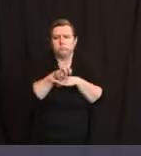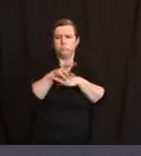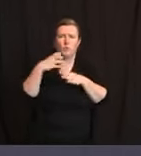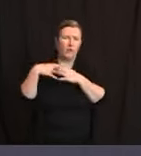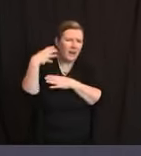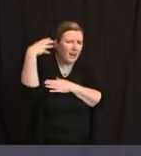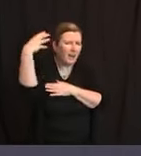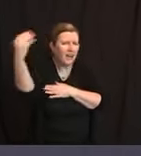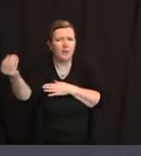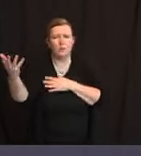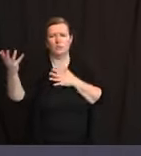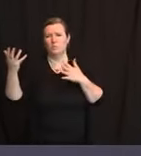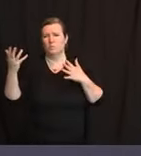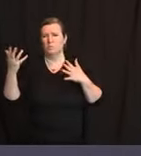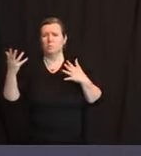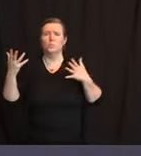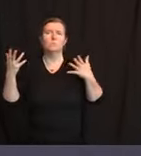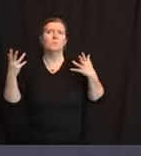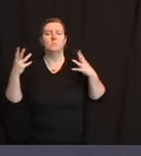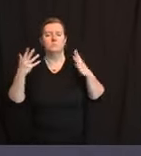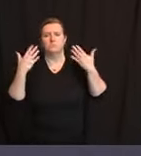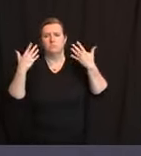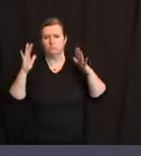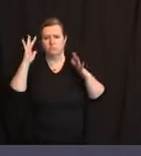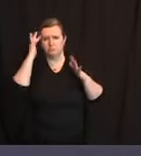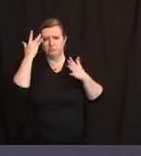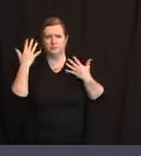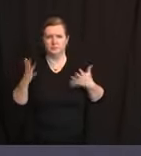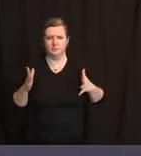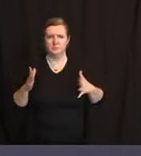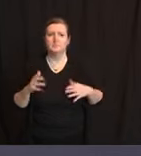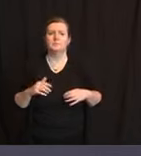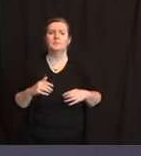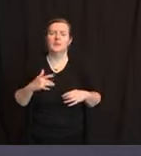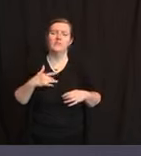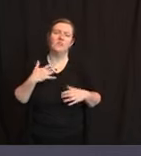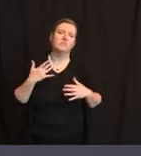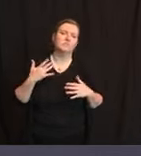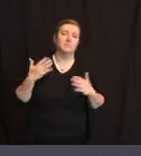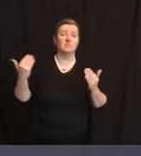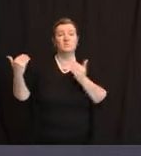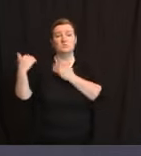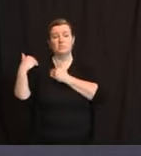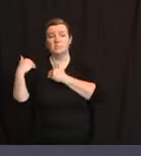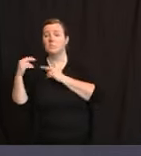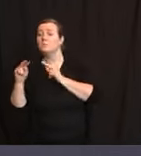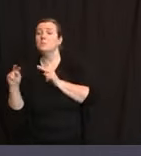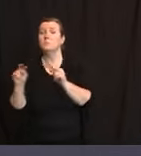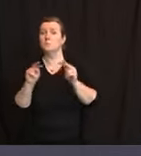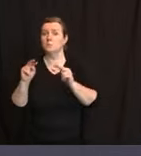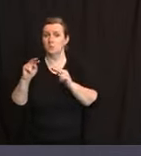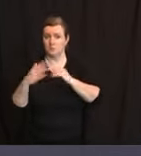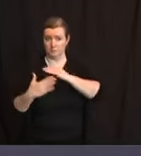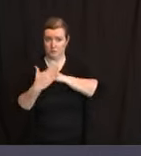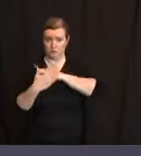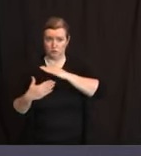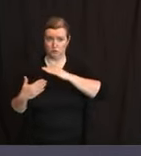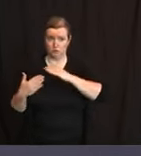we have got to, we're going to have a big burden of responsibility to get that as right as we